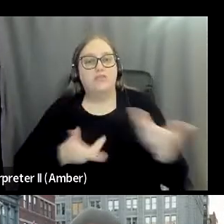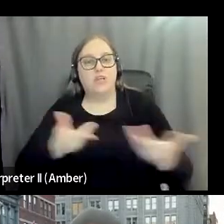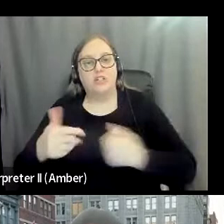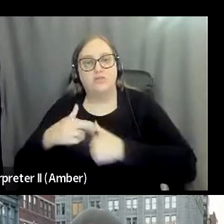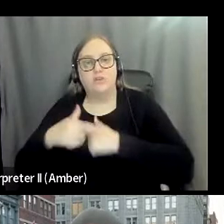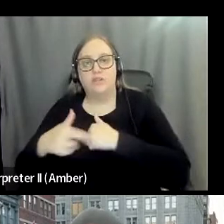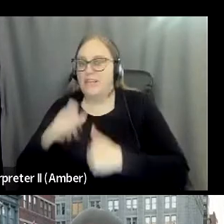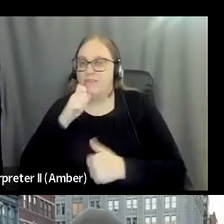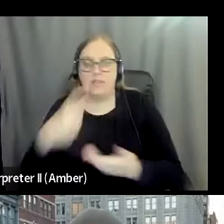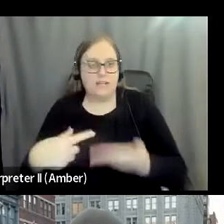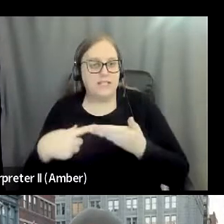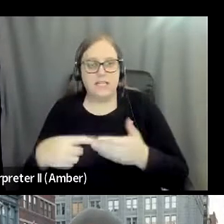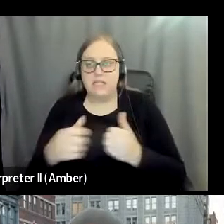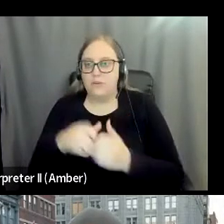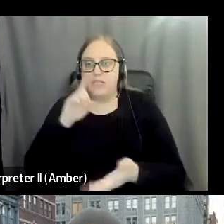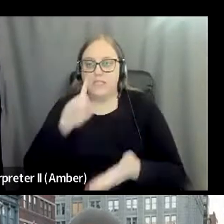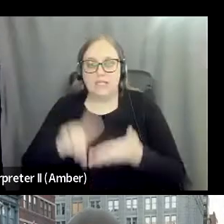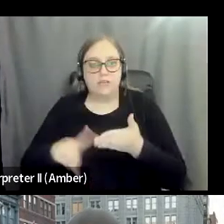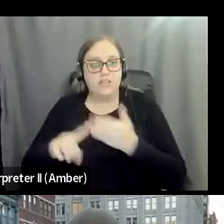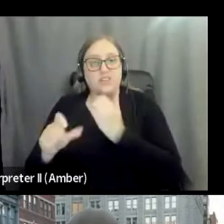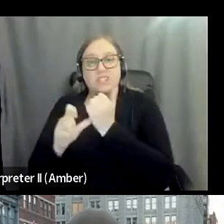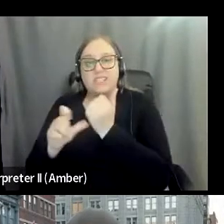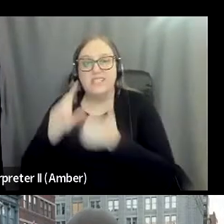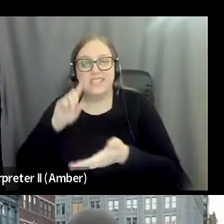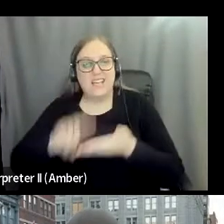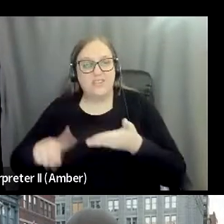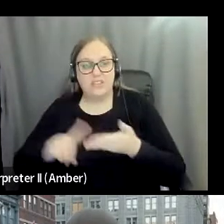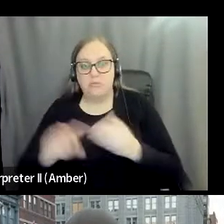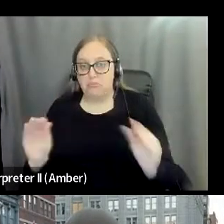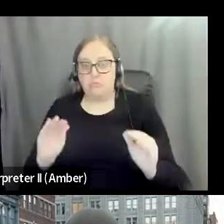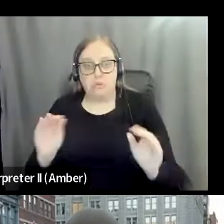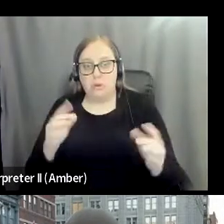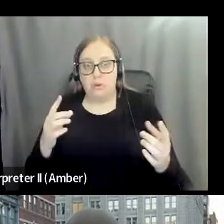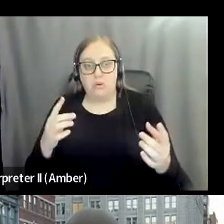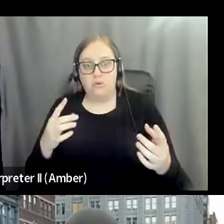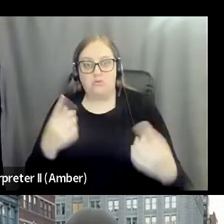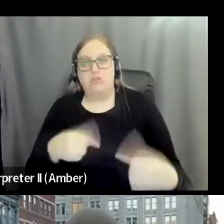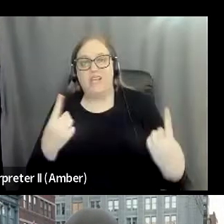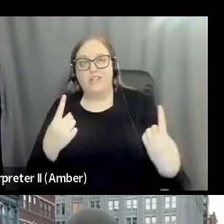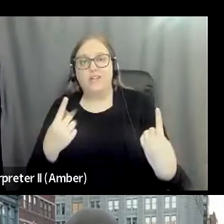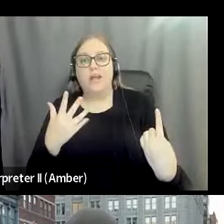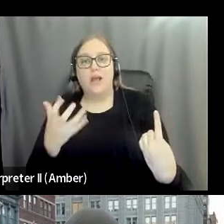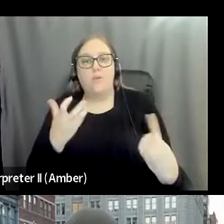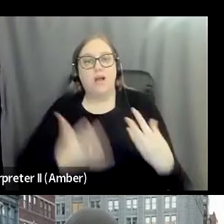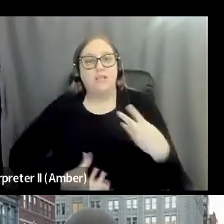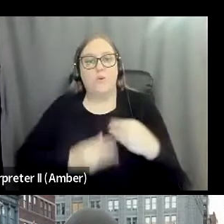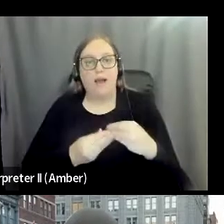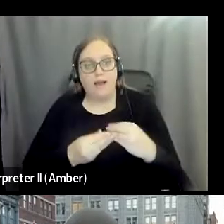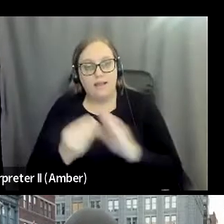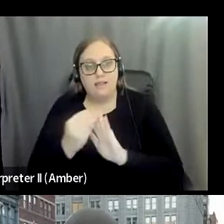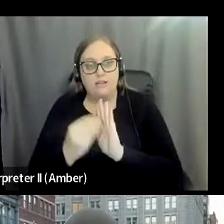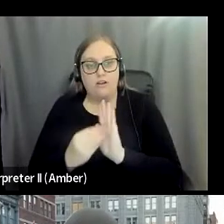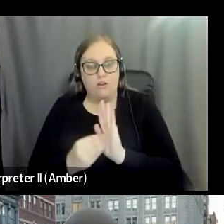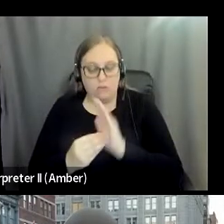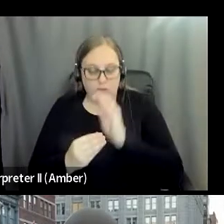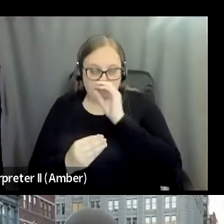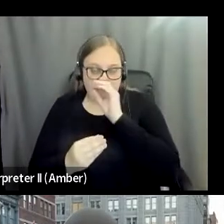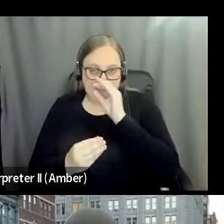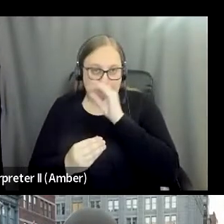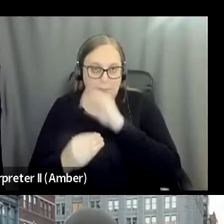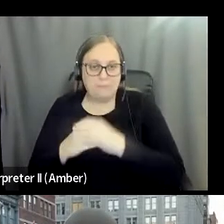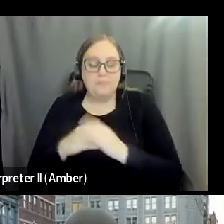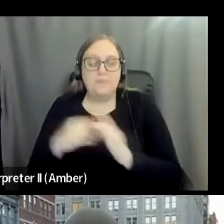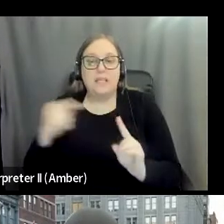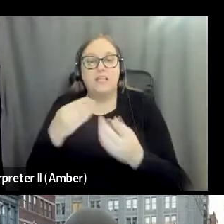discussed this with the Secretary or Assistant Secretary. There's no objection. I would like to add to the log